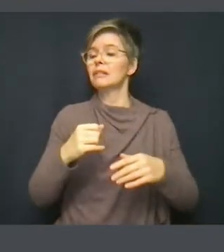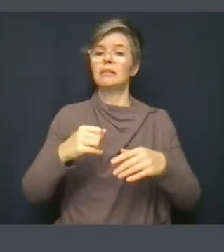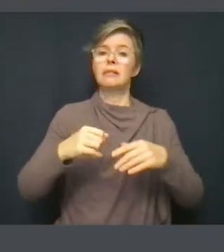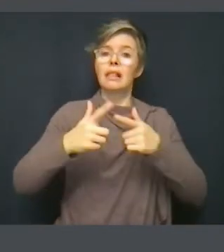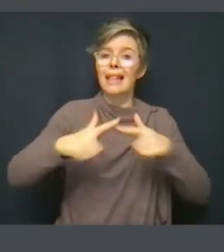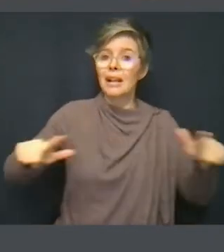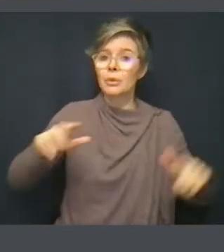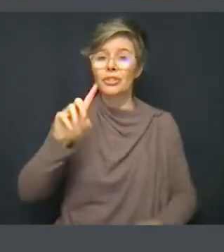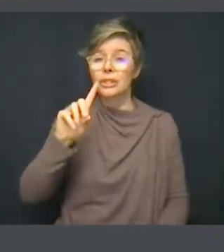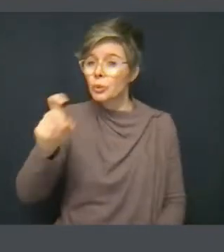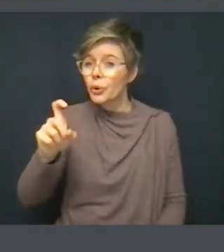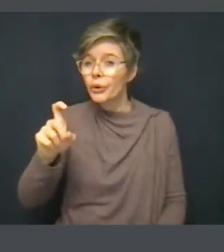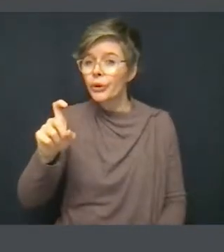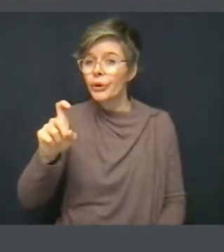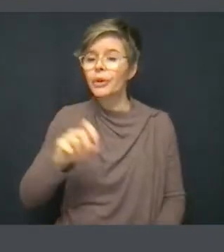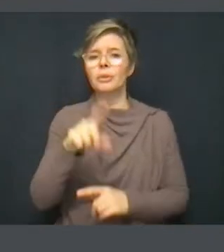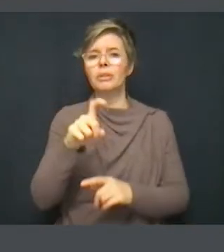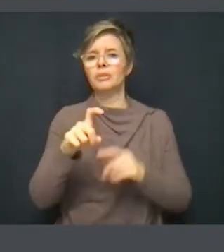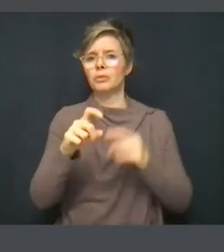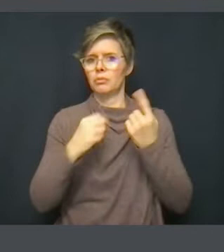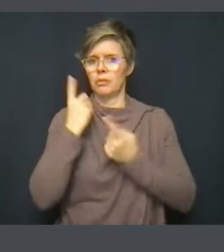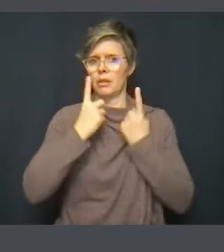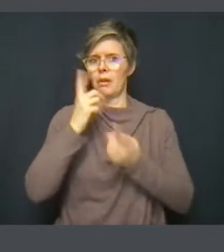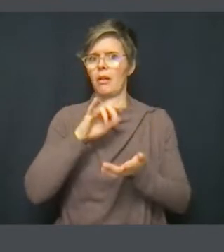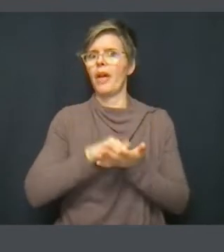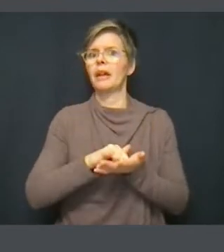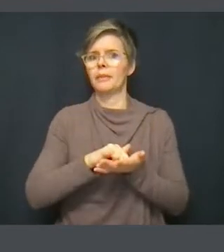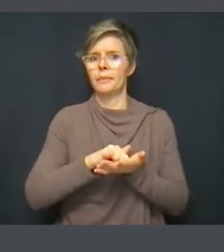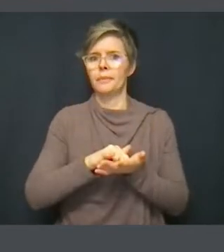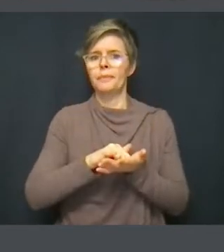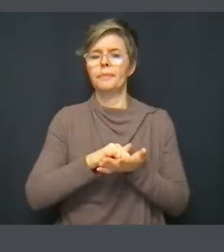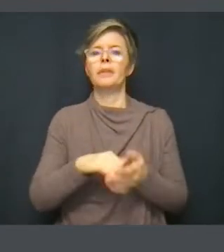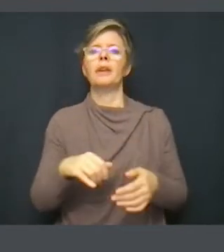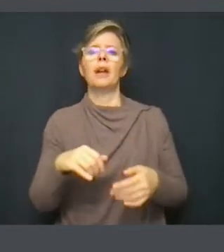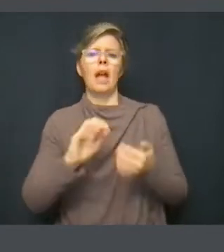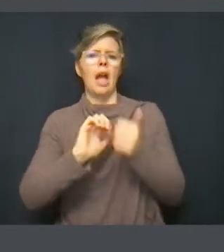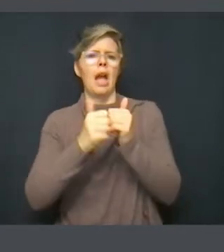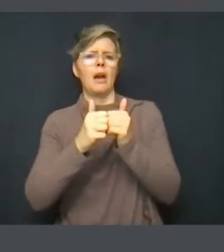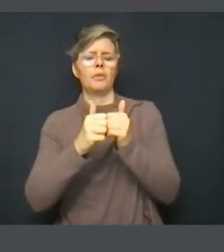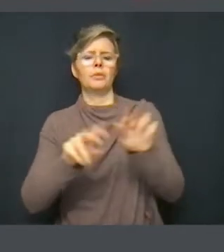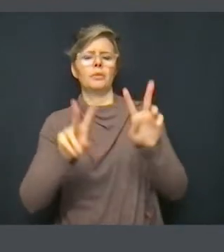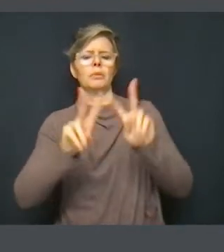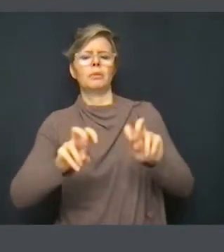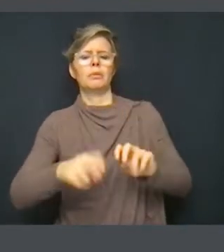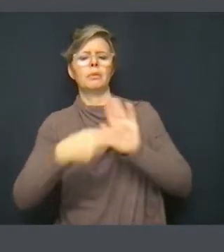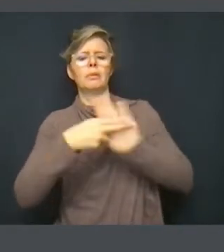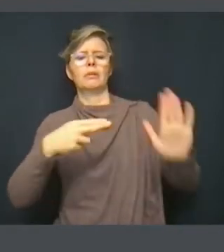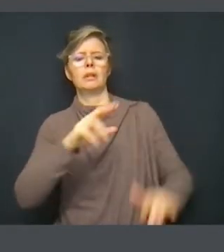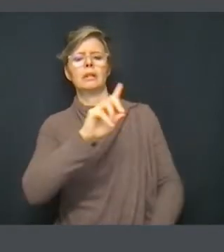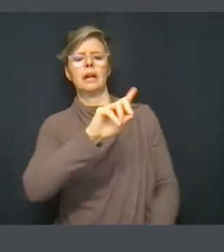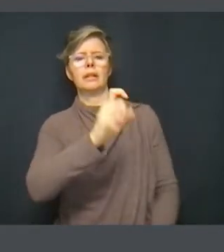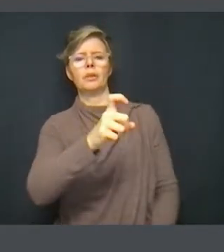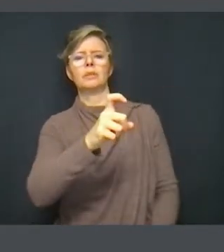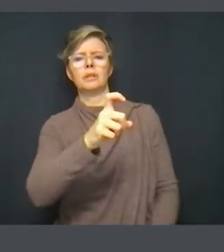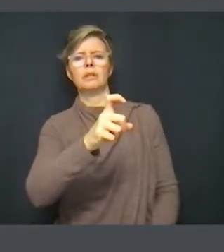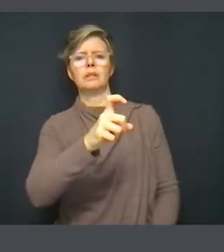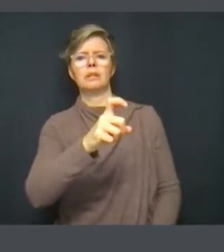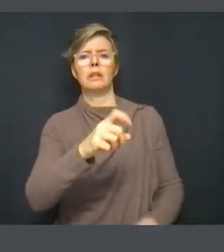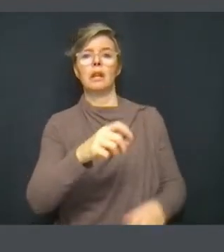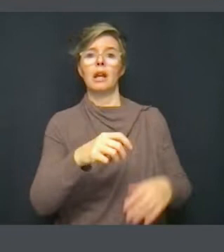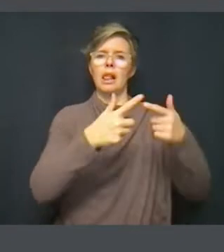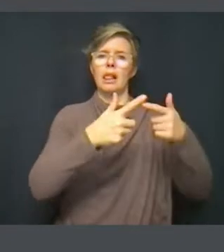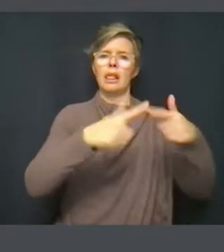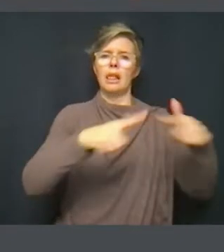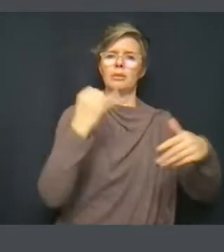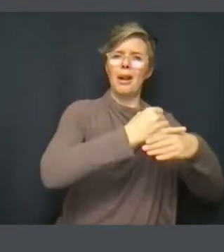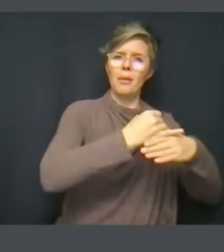And you need to differentiate between making that diagnosis and whether it's quote unquote a language difference, or let's